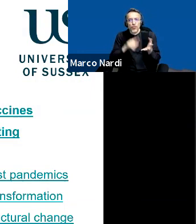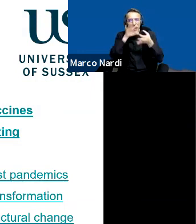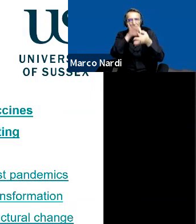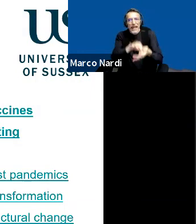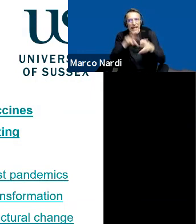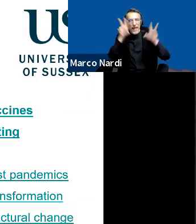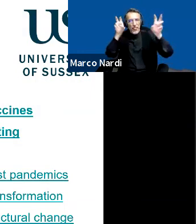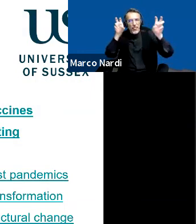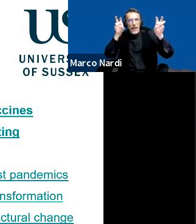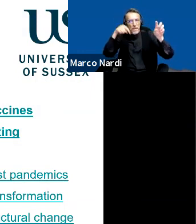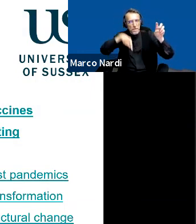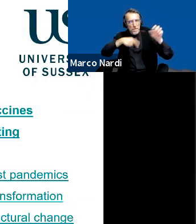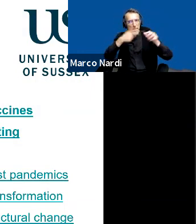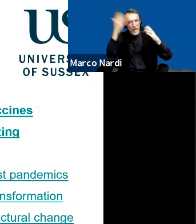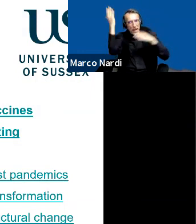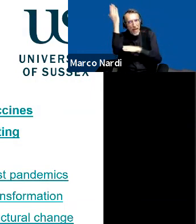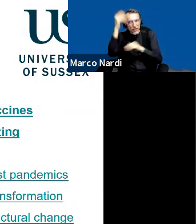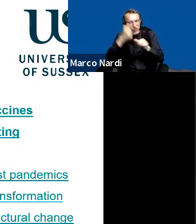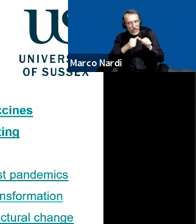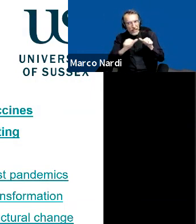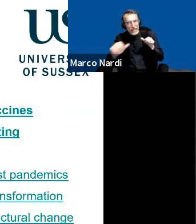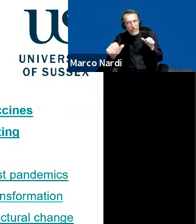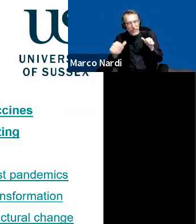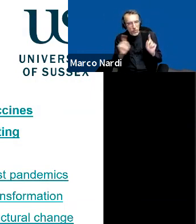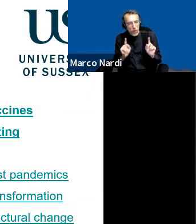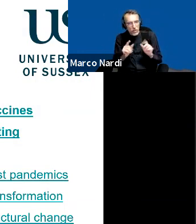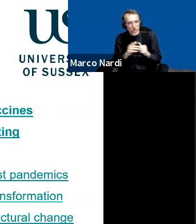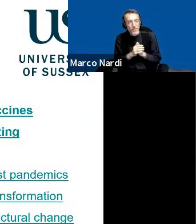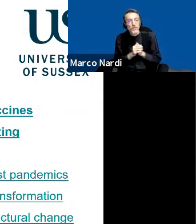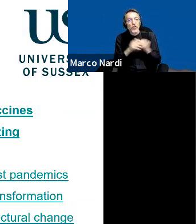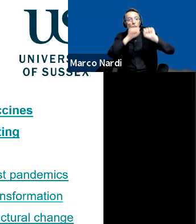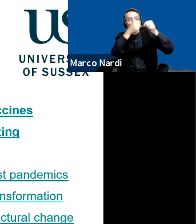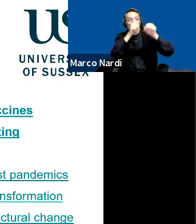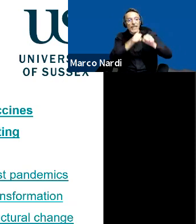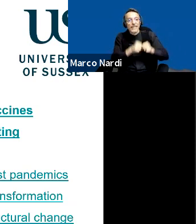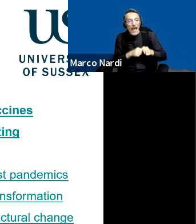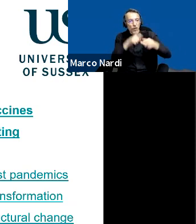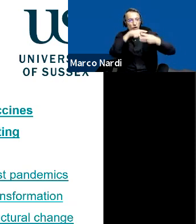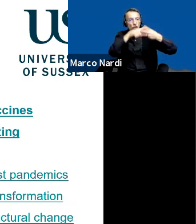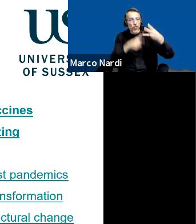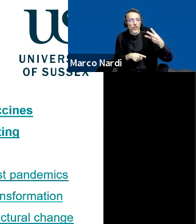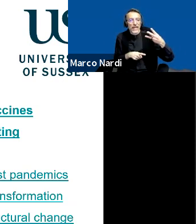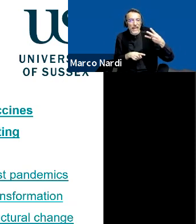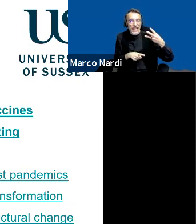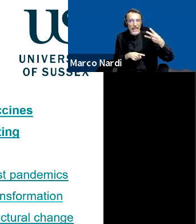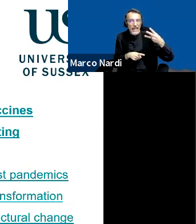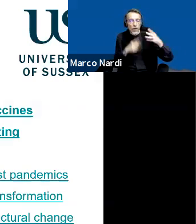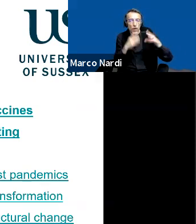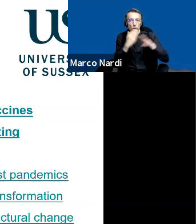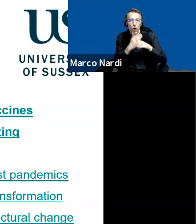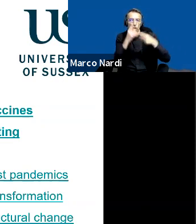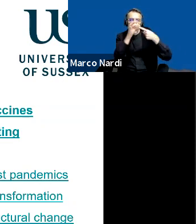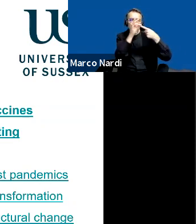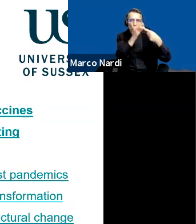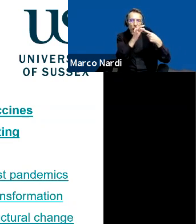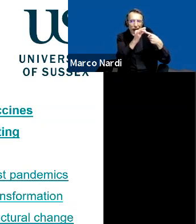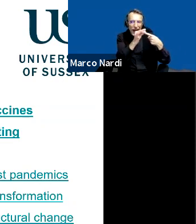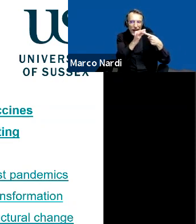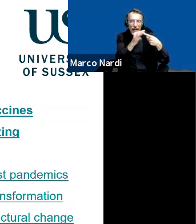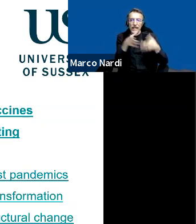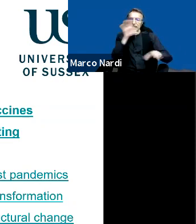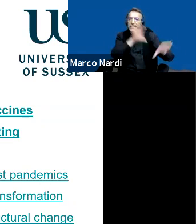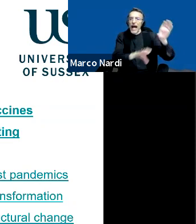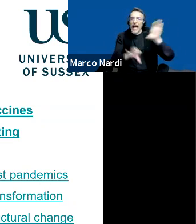lecture series. I guess I'll break it down into three main types of work. One is around